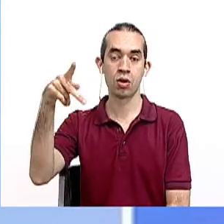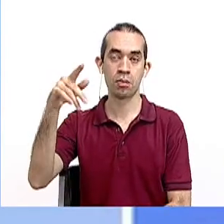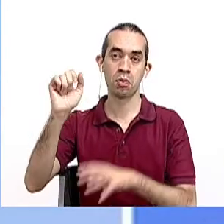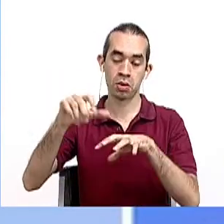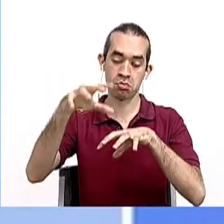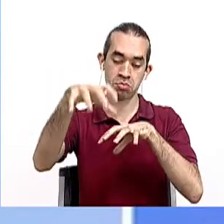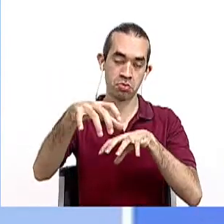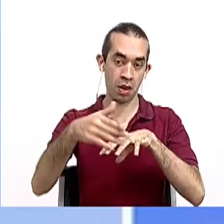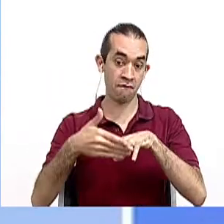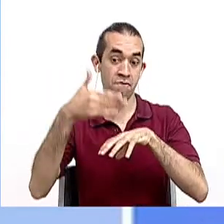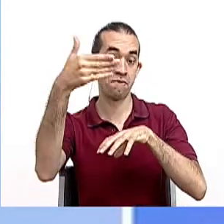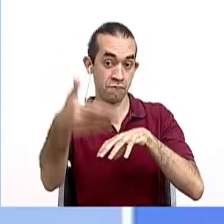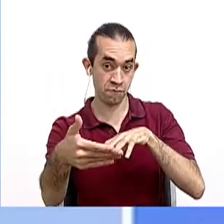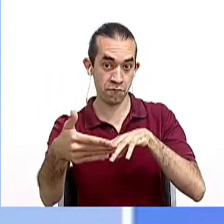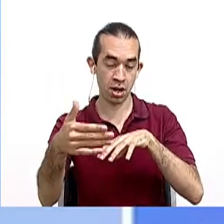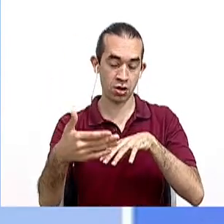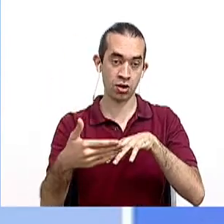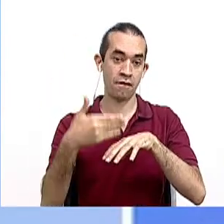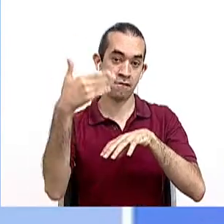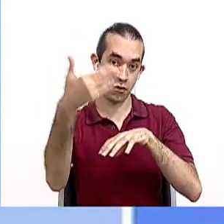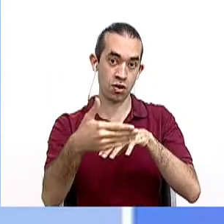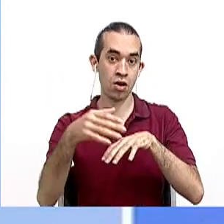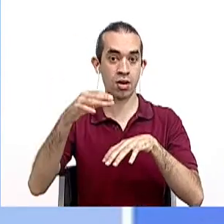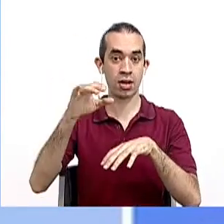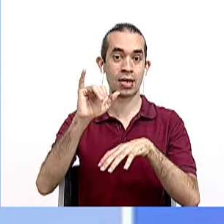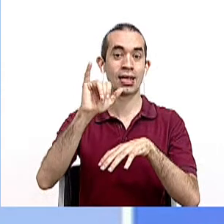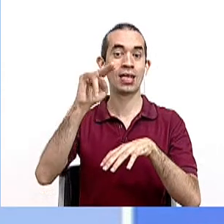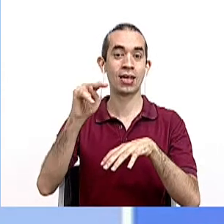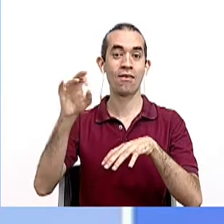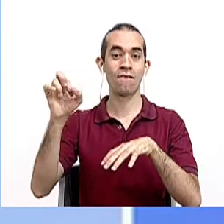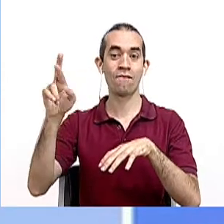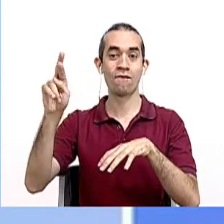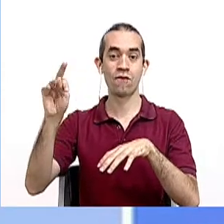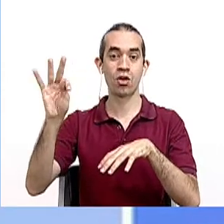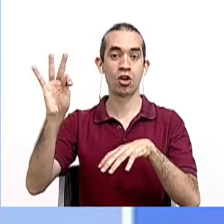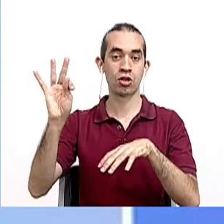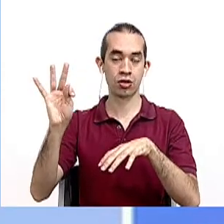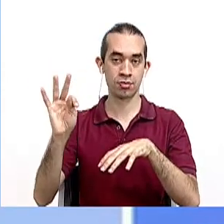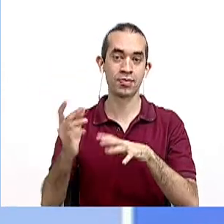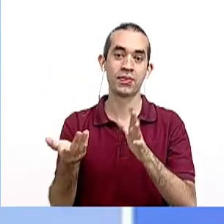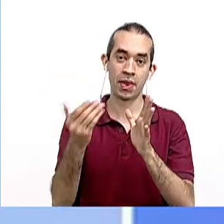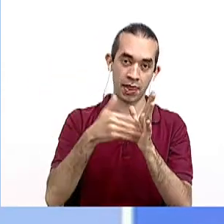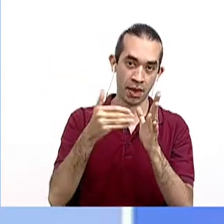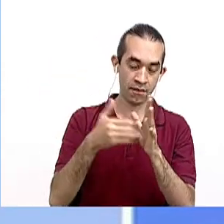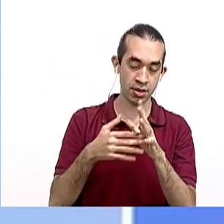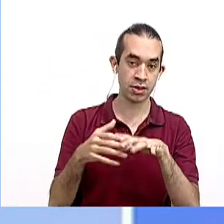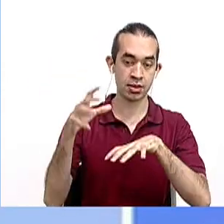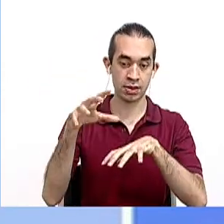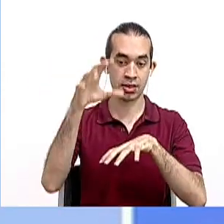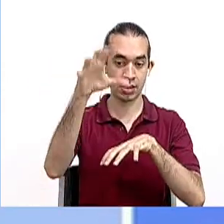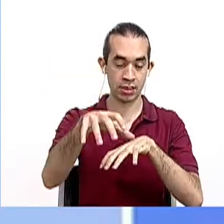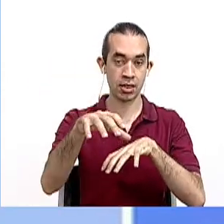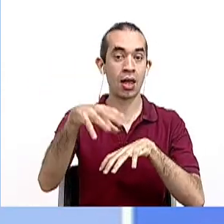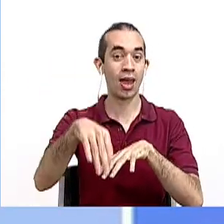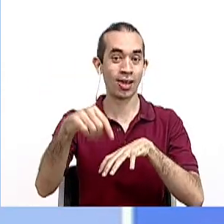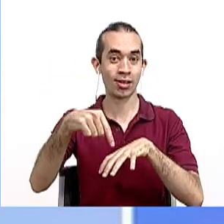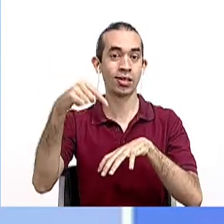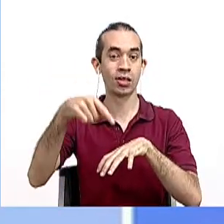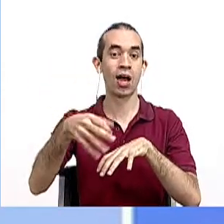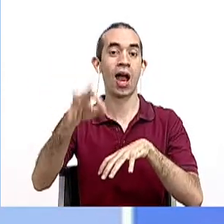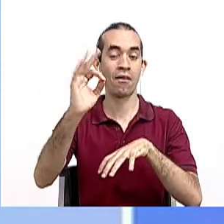the coffee shop. Okay, repeat, there is a bakery in front of the coffee